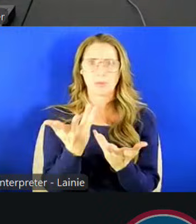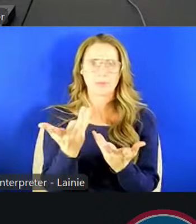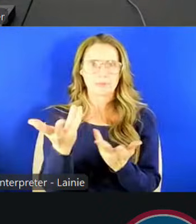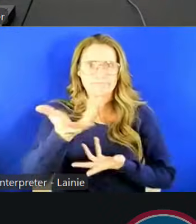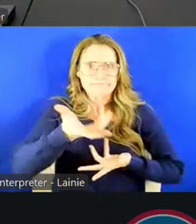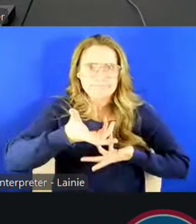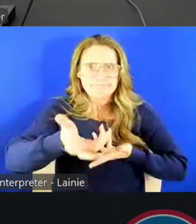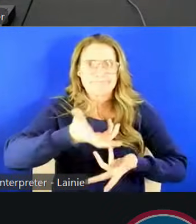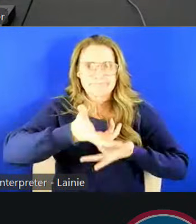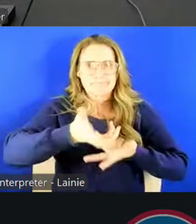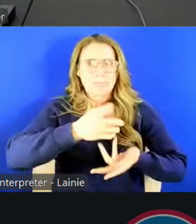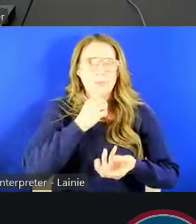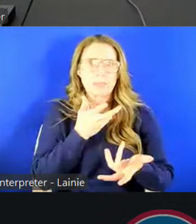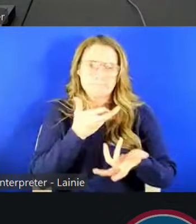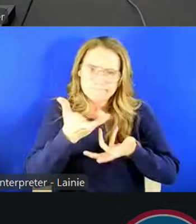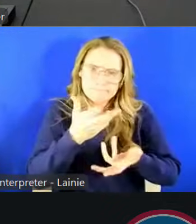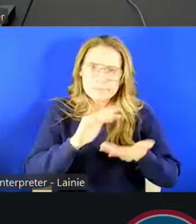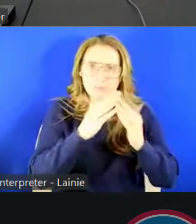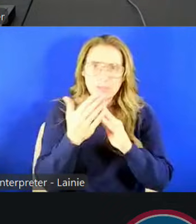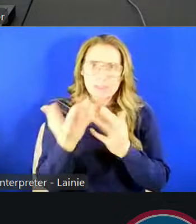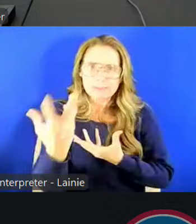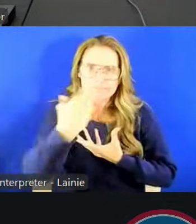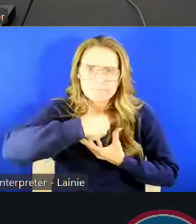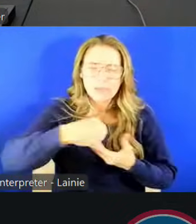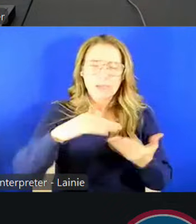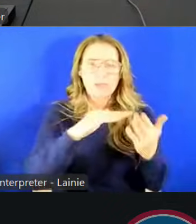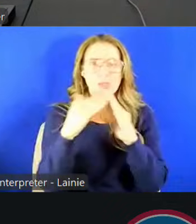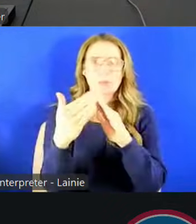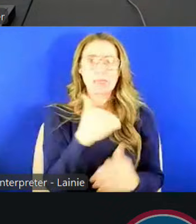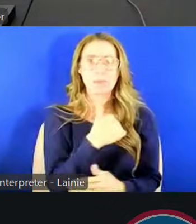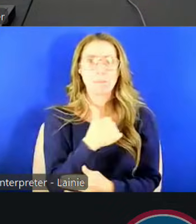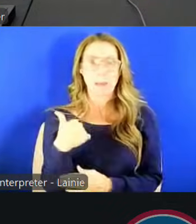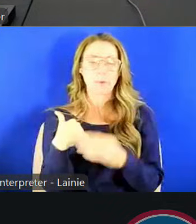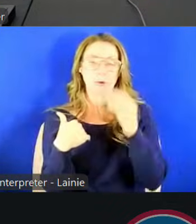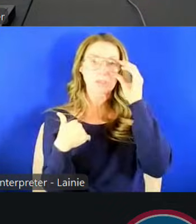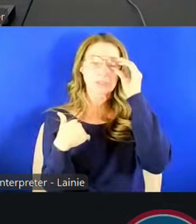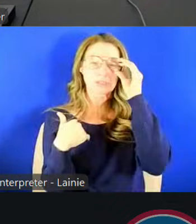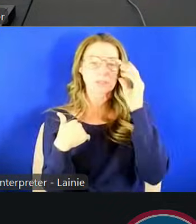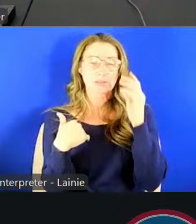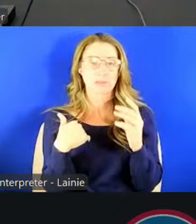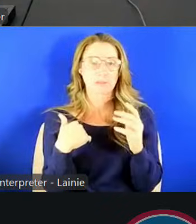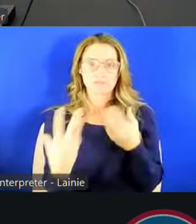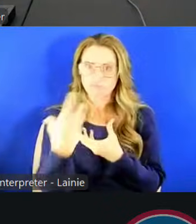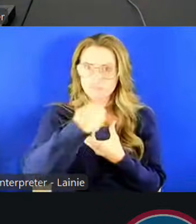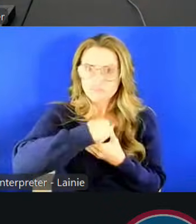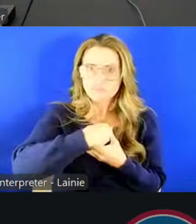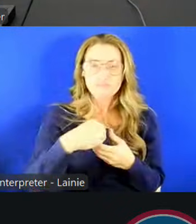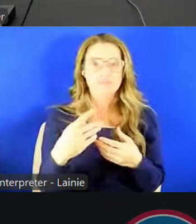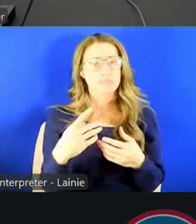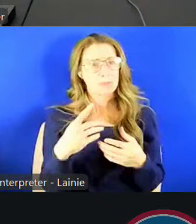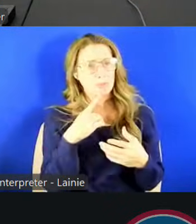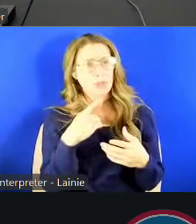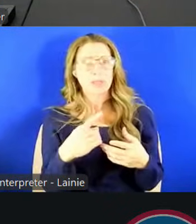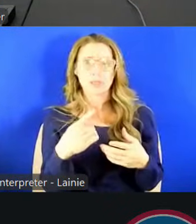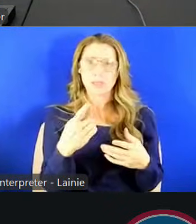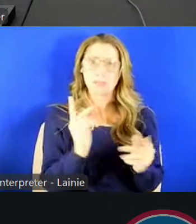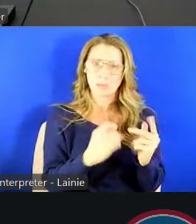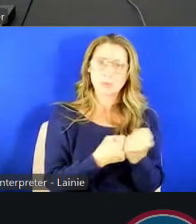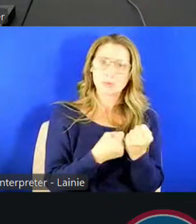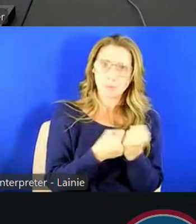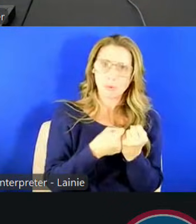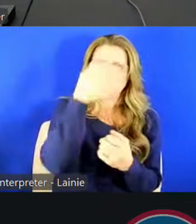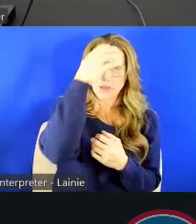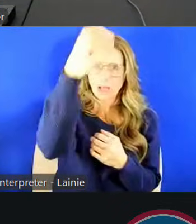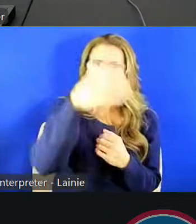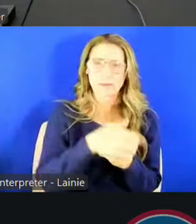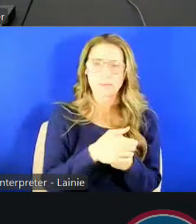engaged community members. For a large part, we got a lot of support for our concepts. There were some